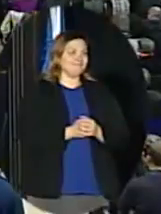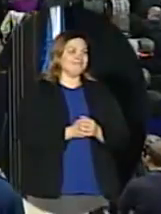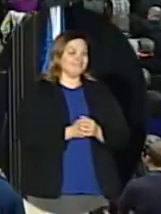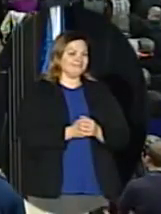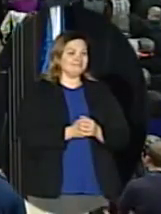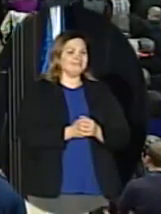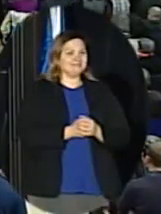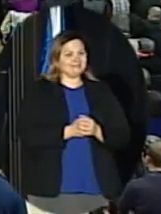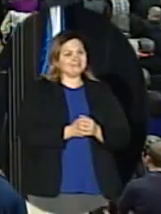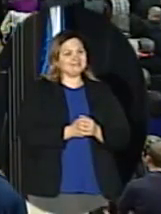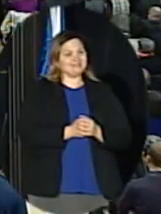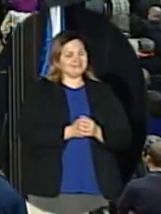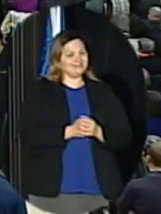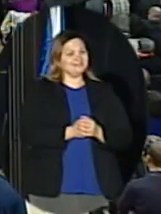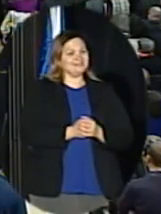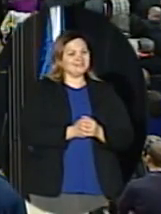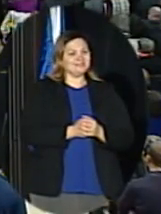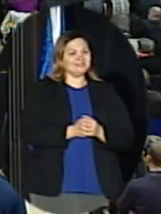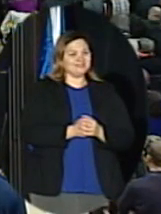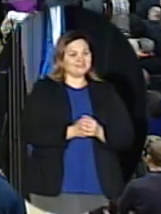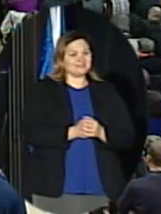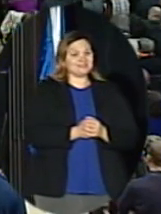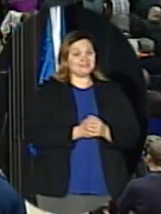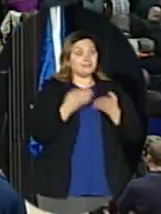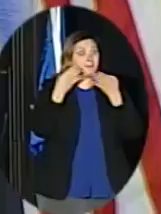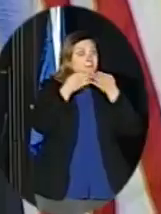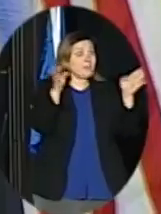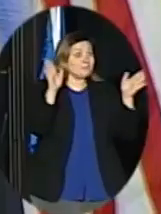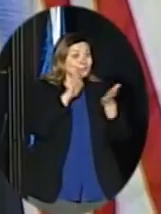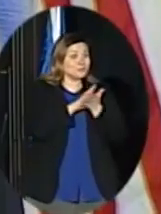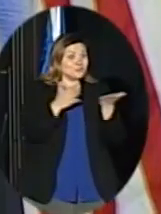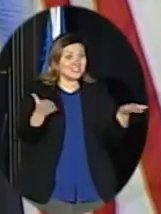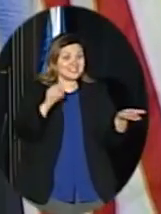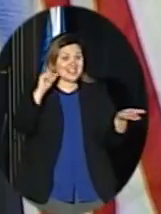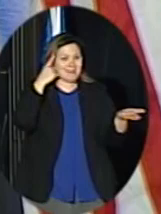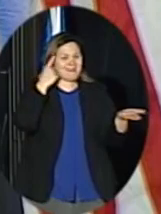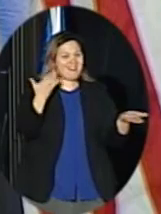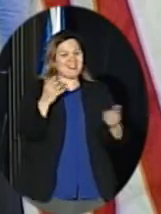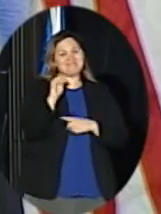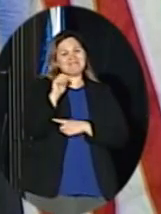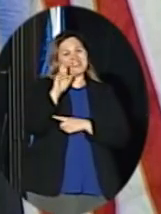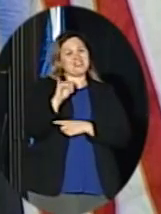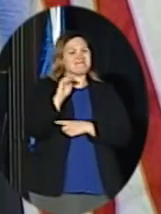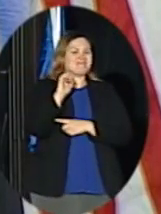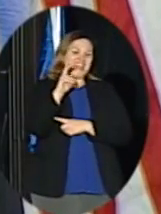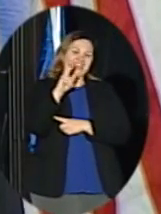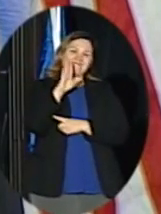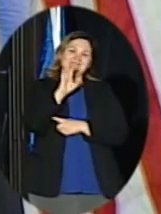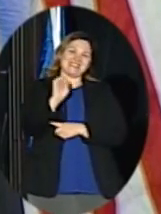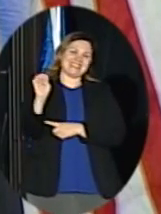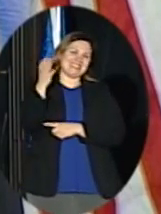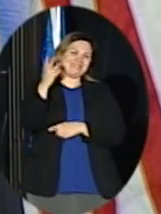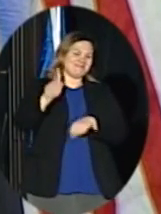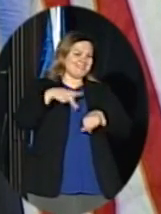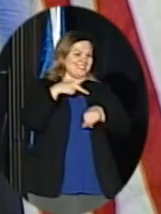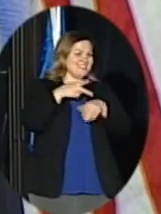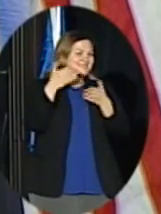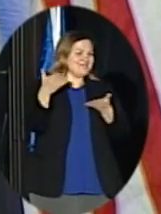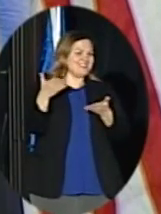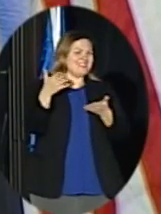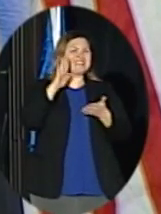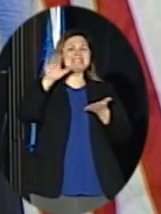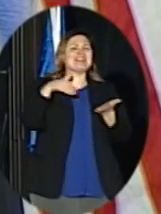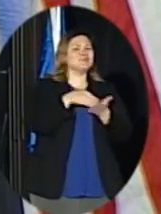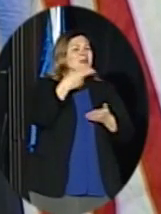To the St. Paul Public Schools principal, Mary McBee, and the entire Central High family, thank you for hosting us today.